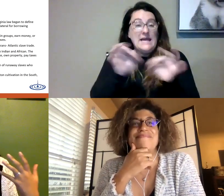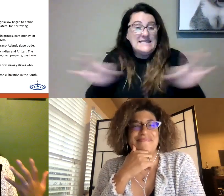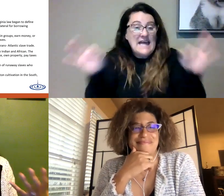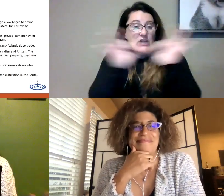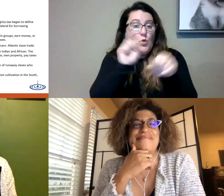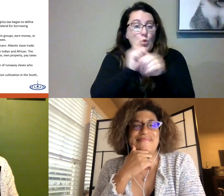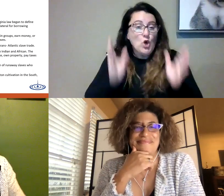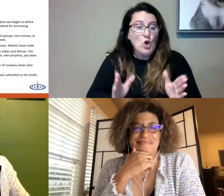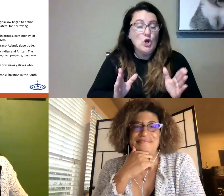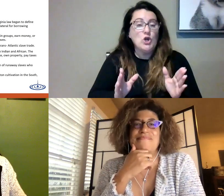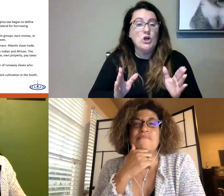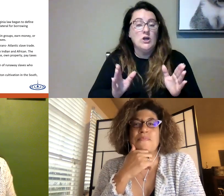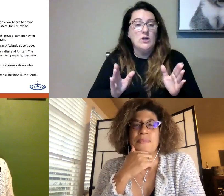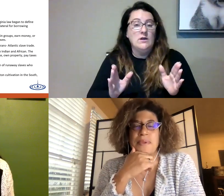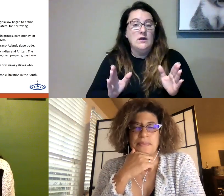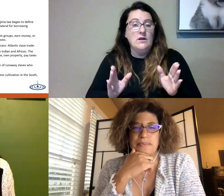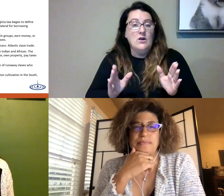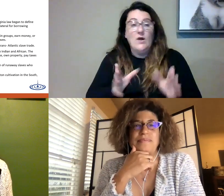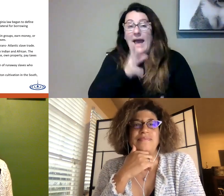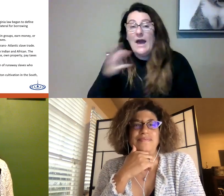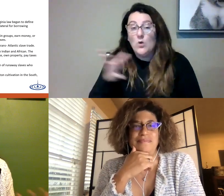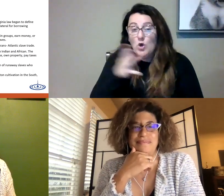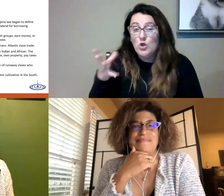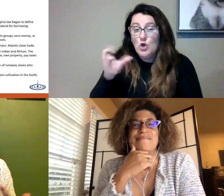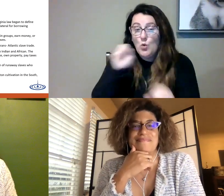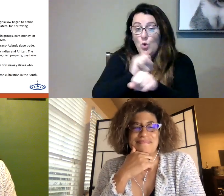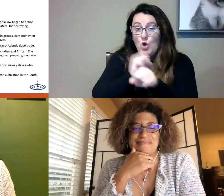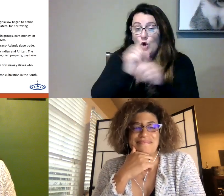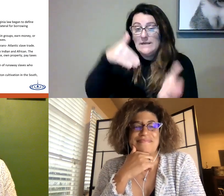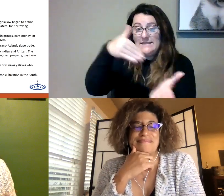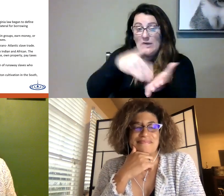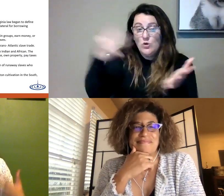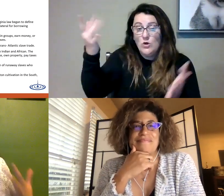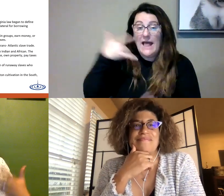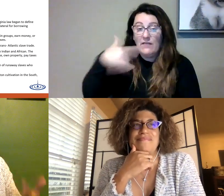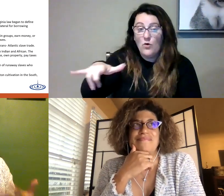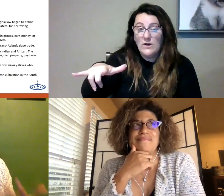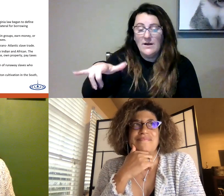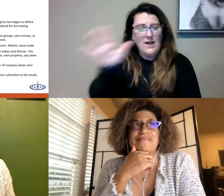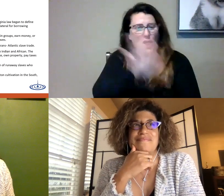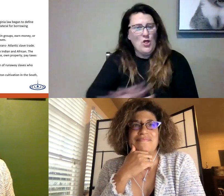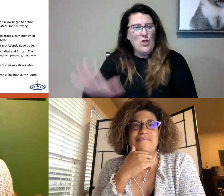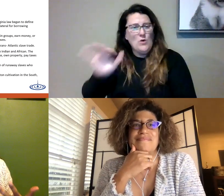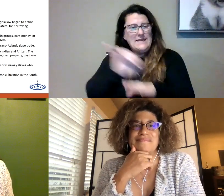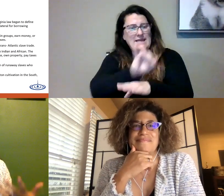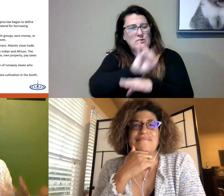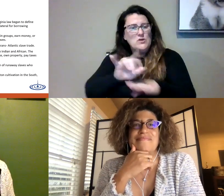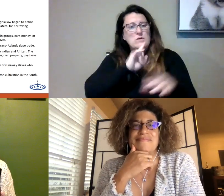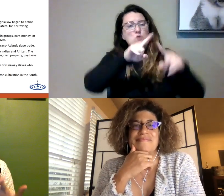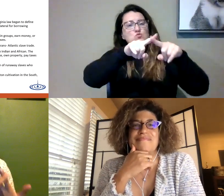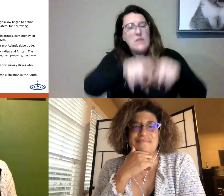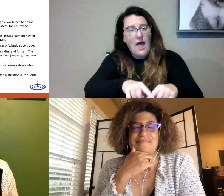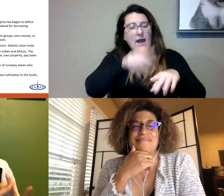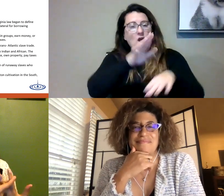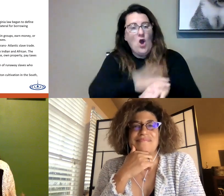with all of the agricultural work that's happening in Central California. How are those industries really reliant